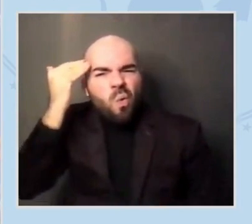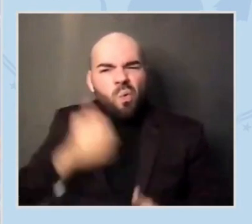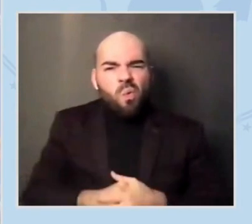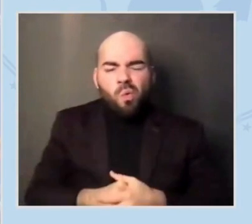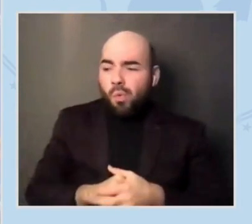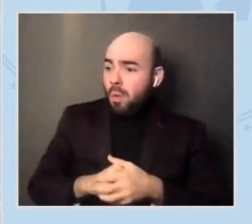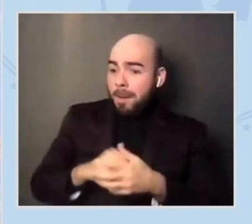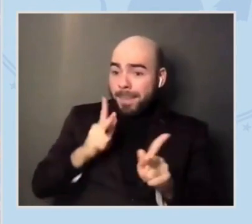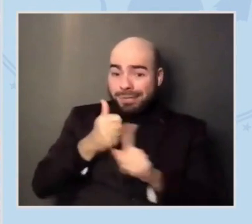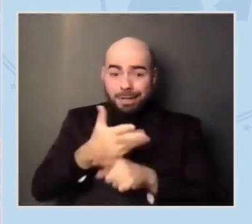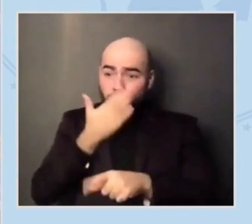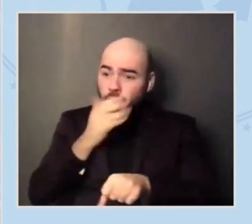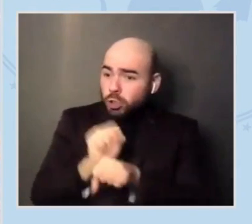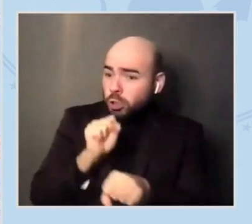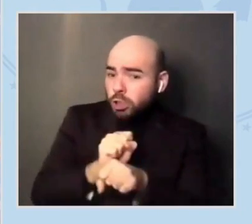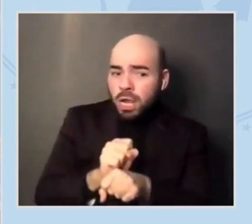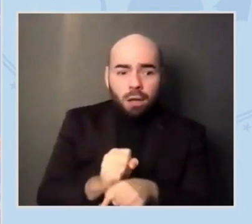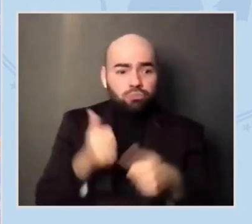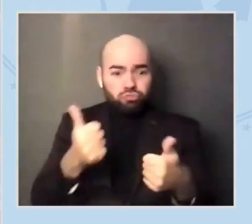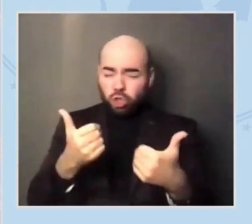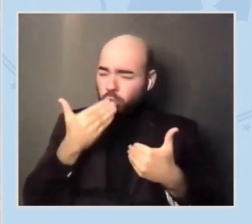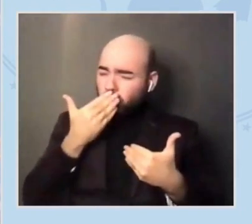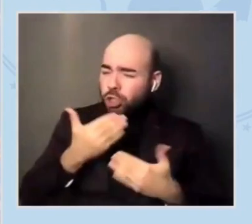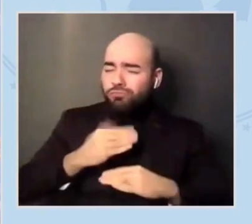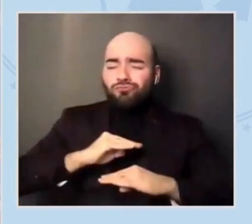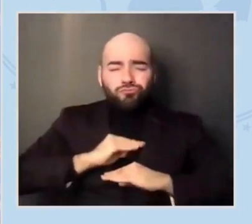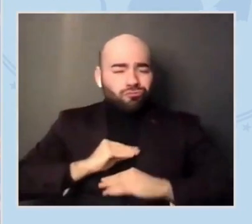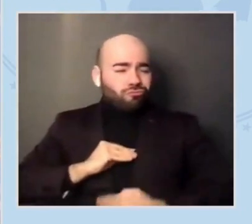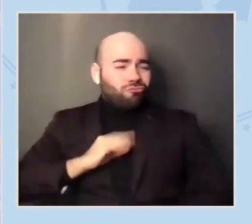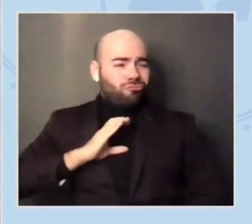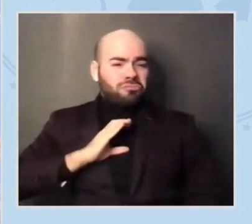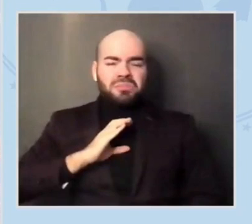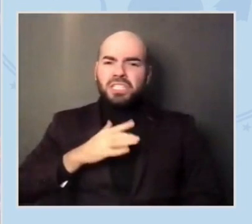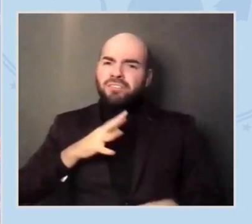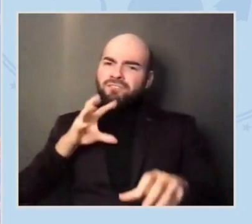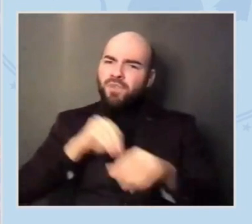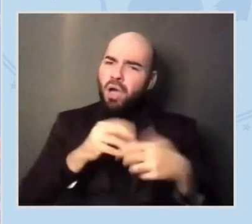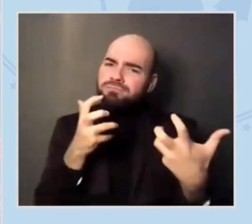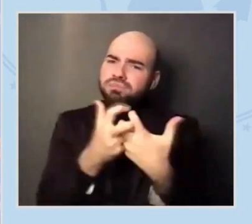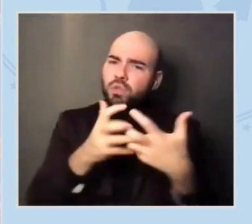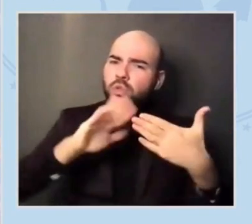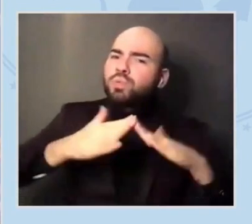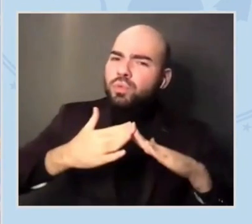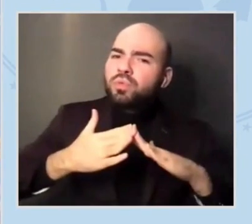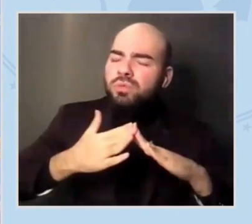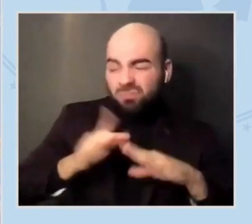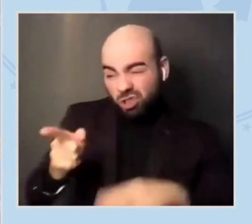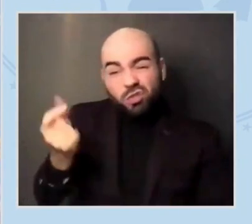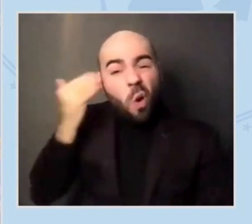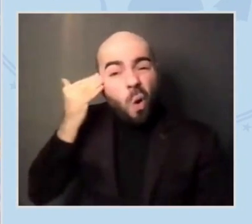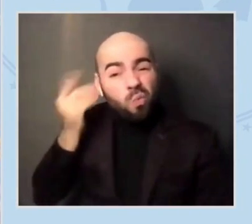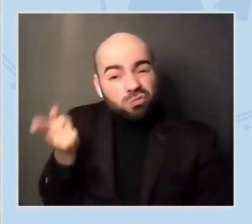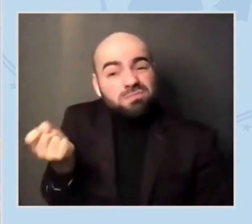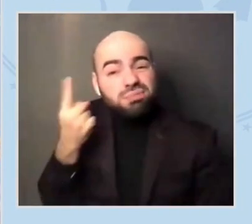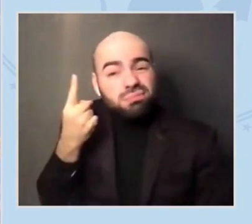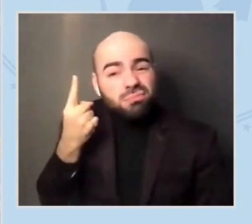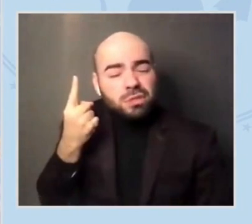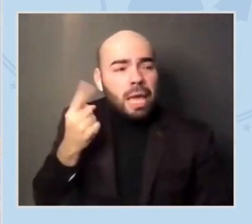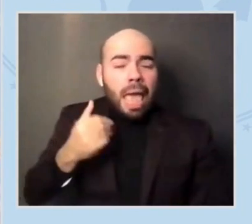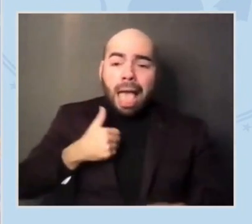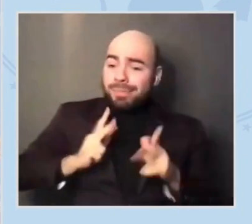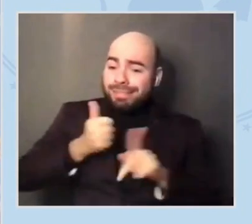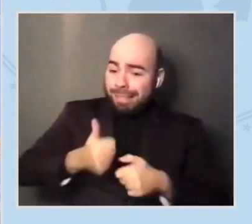when they have good, decent jobs. Respect across being looked at by their neighbors and being respected, it matters a lot